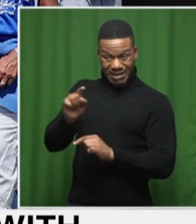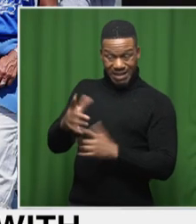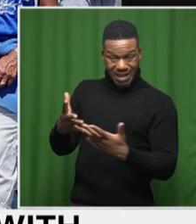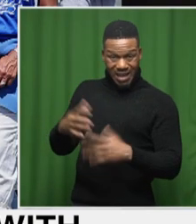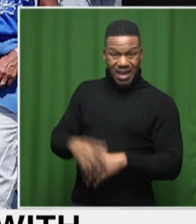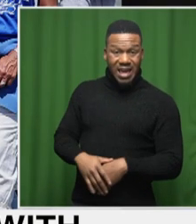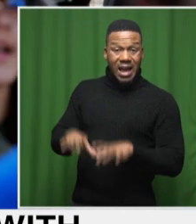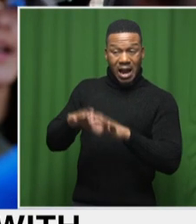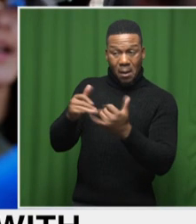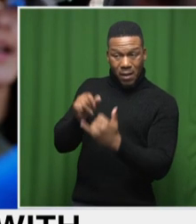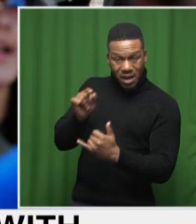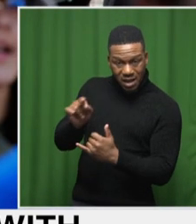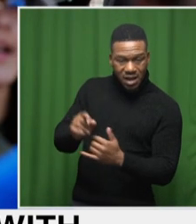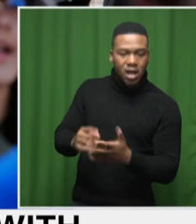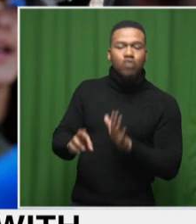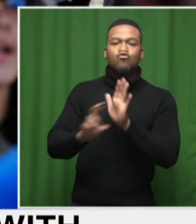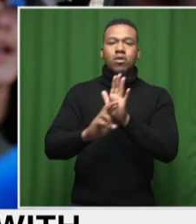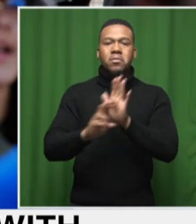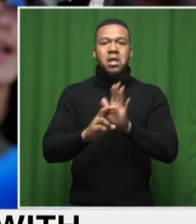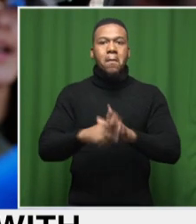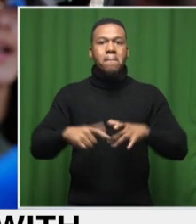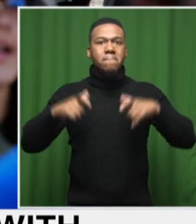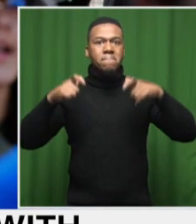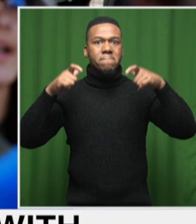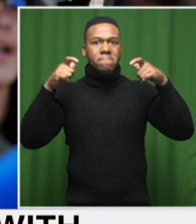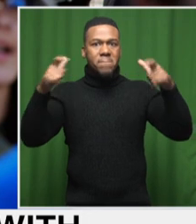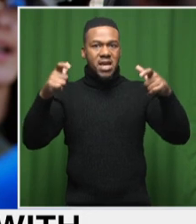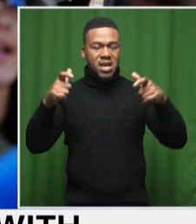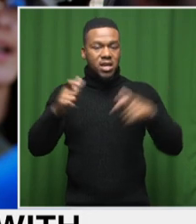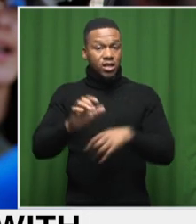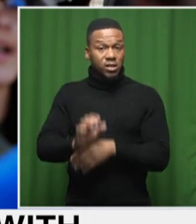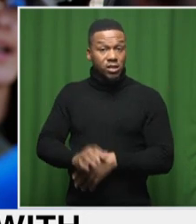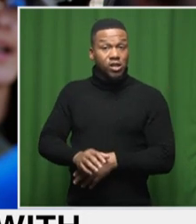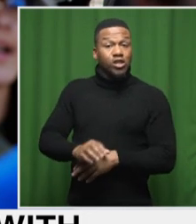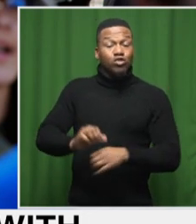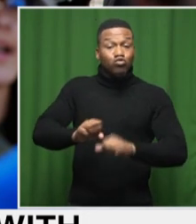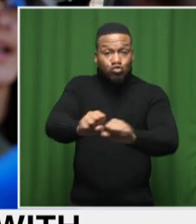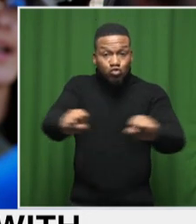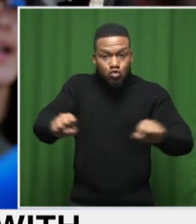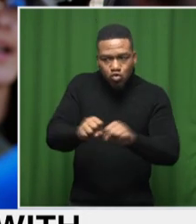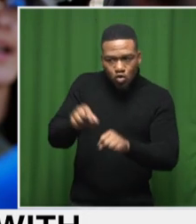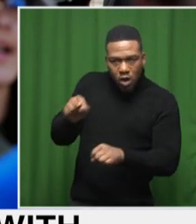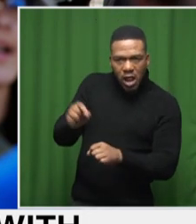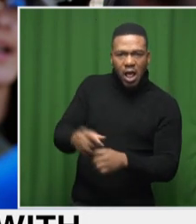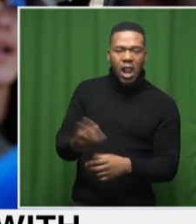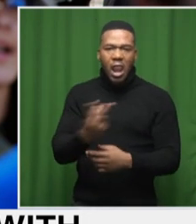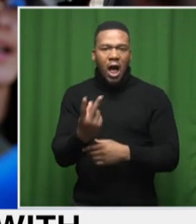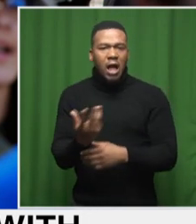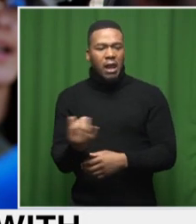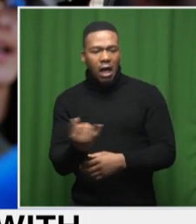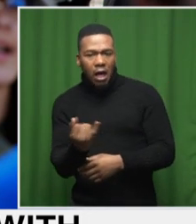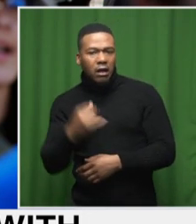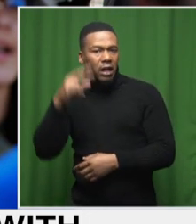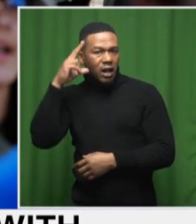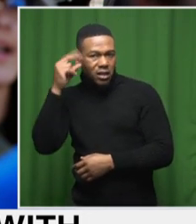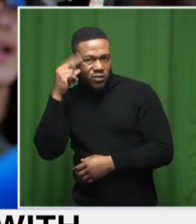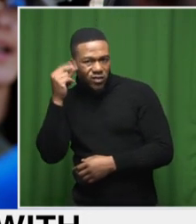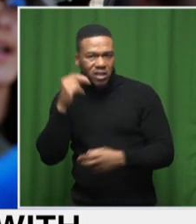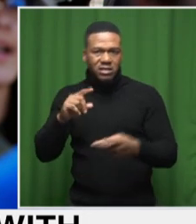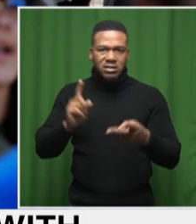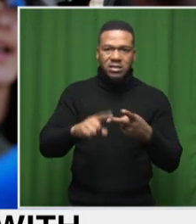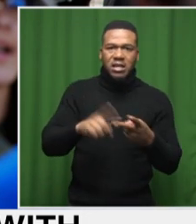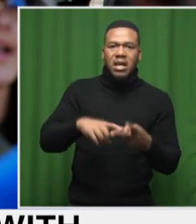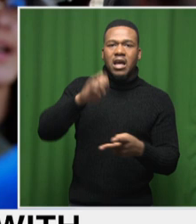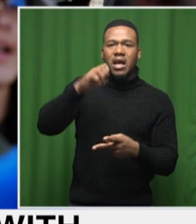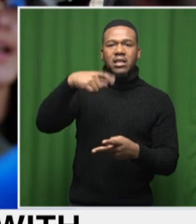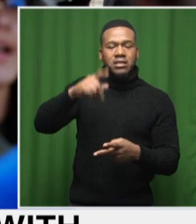Producers, which represents Hollywood's biggest studios and video streaming services like Netflix, expired. After